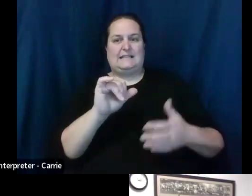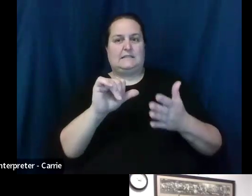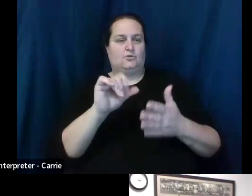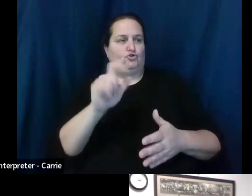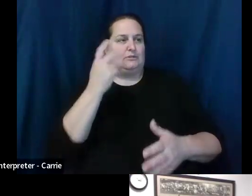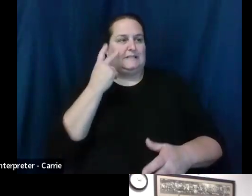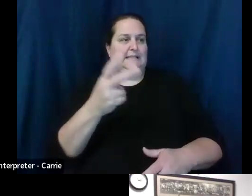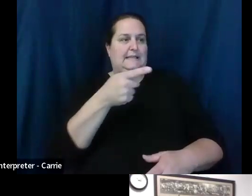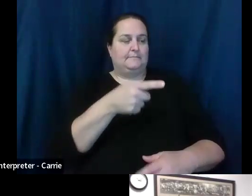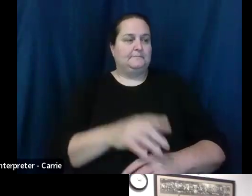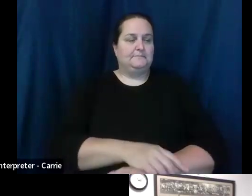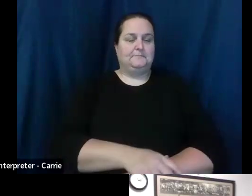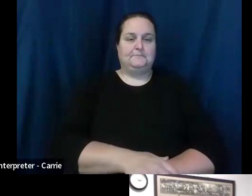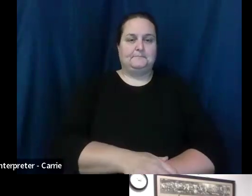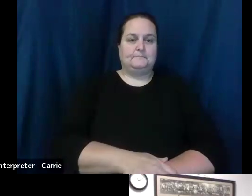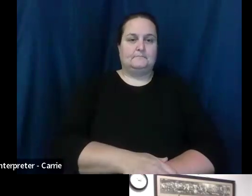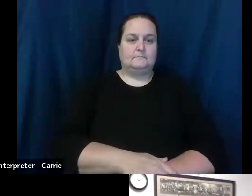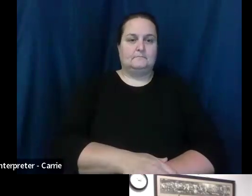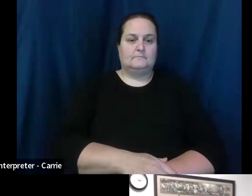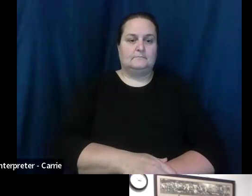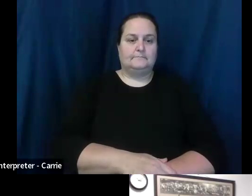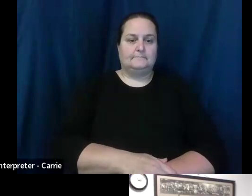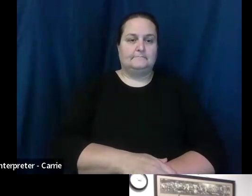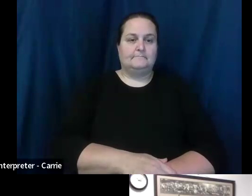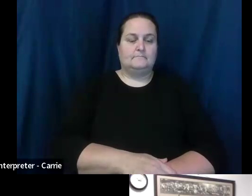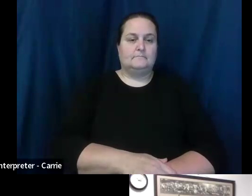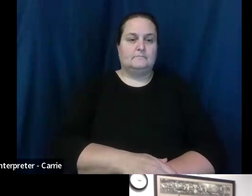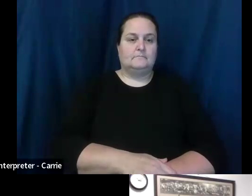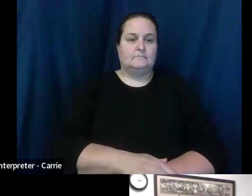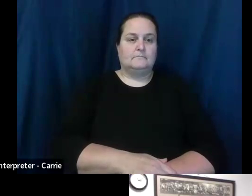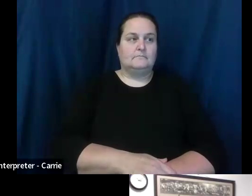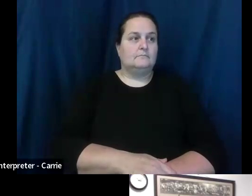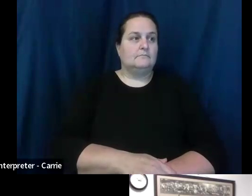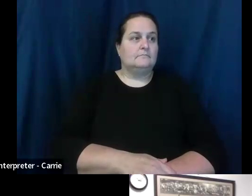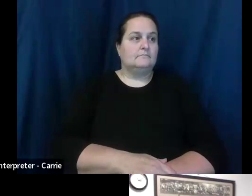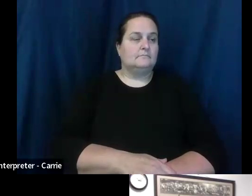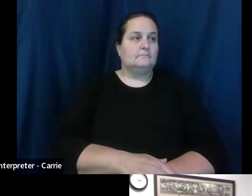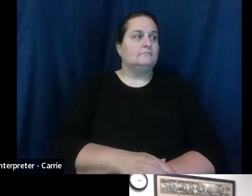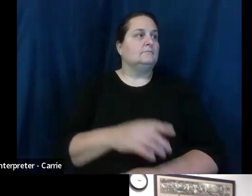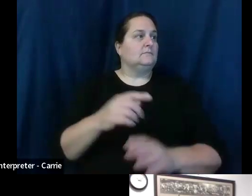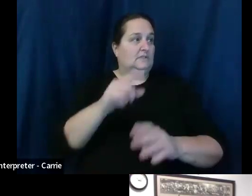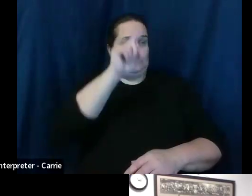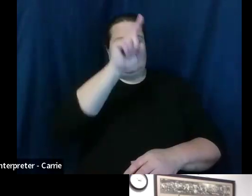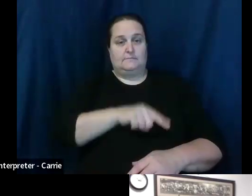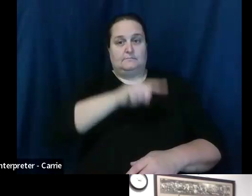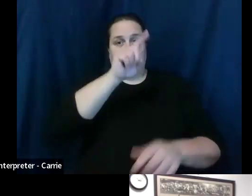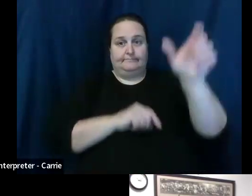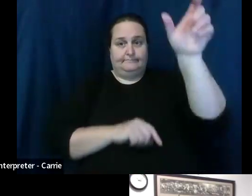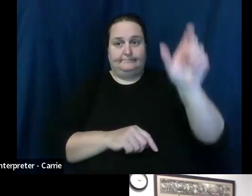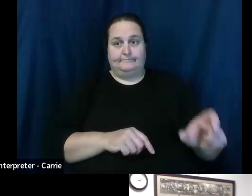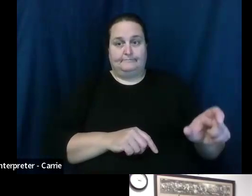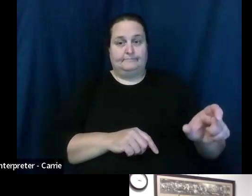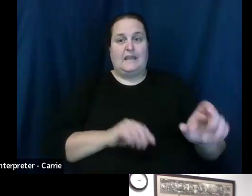now. Your name, your email address right up here in the top right corner. We've got the action steps. The introduction page